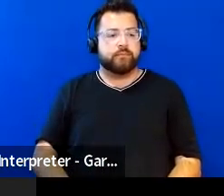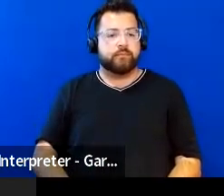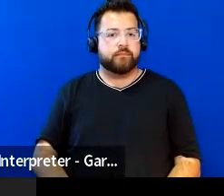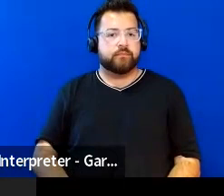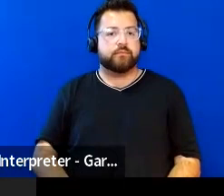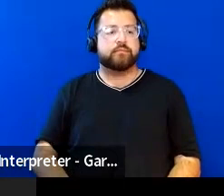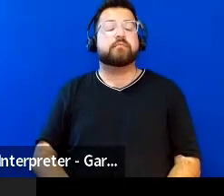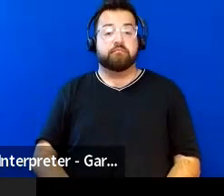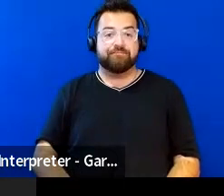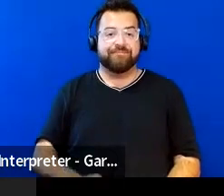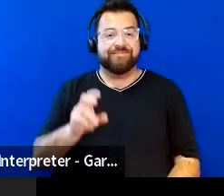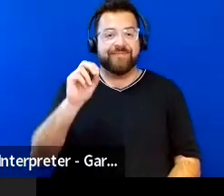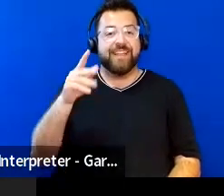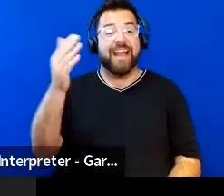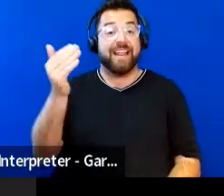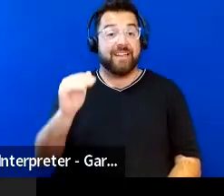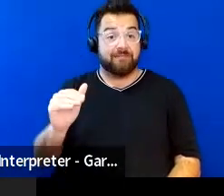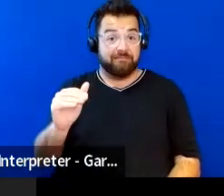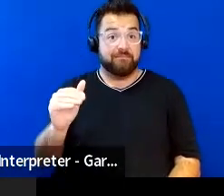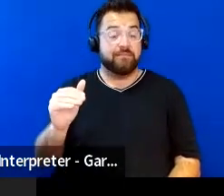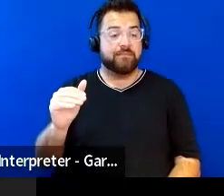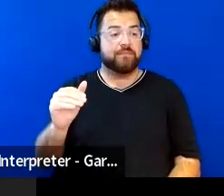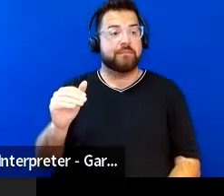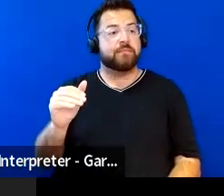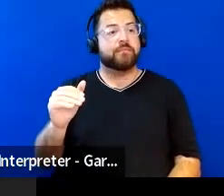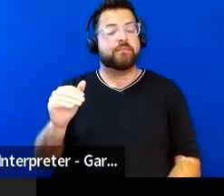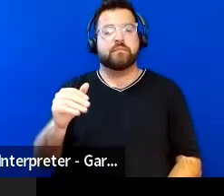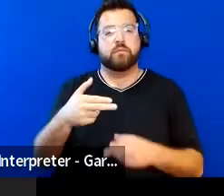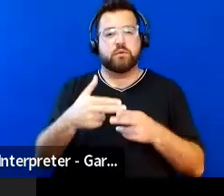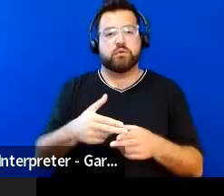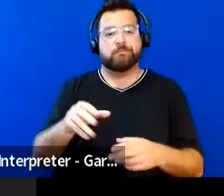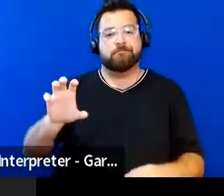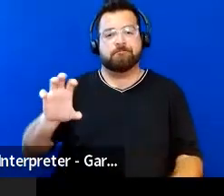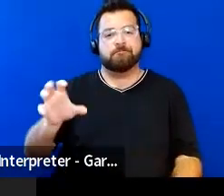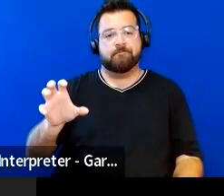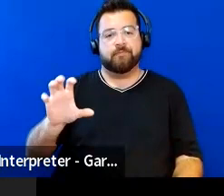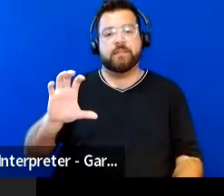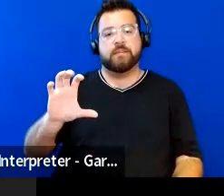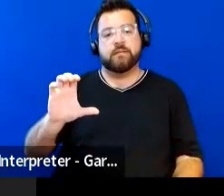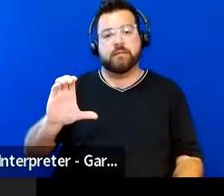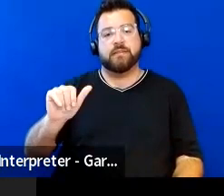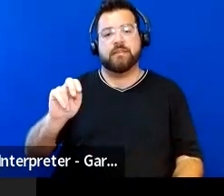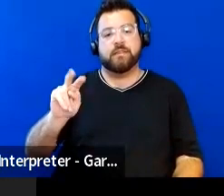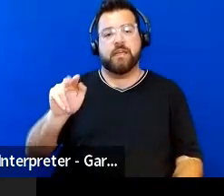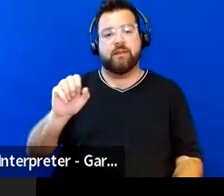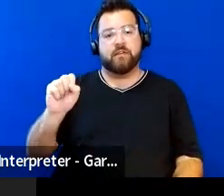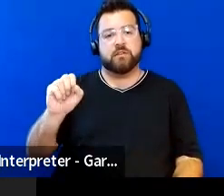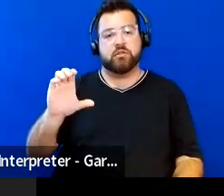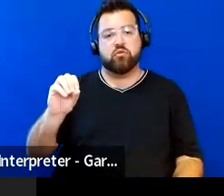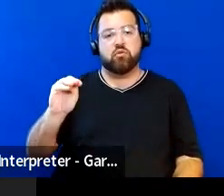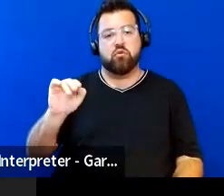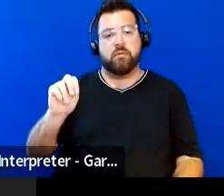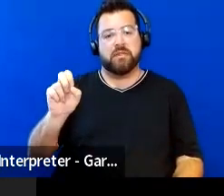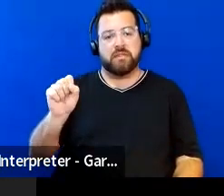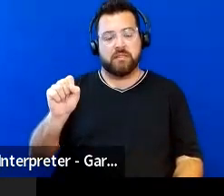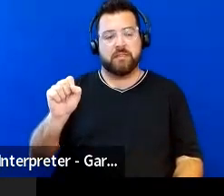Okay, and then the next one is Canvas Commons. And